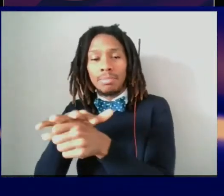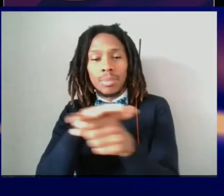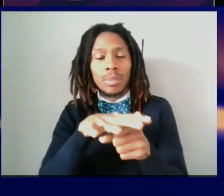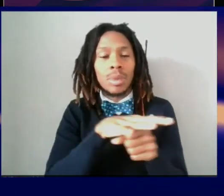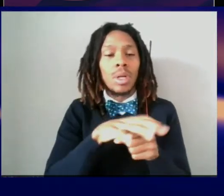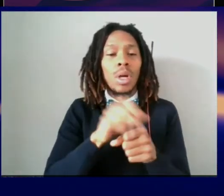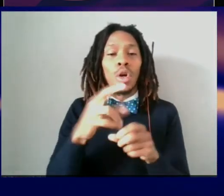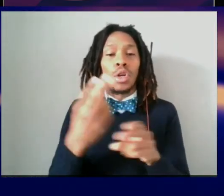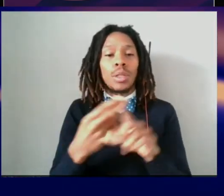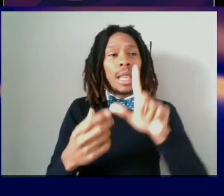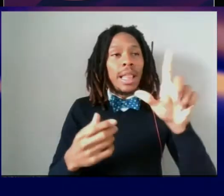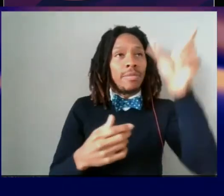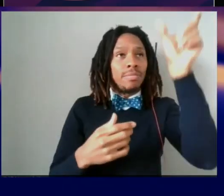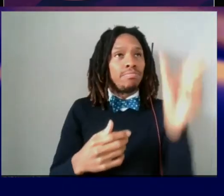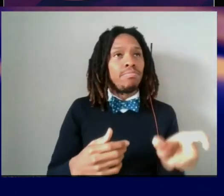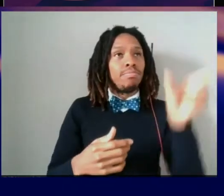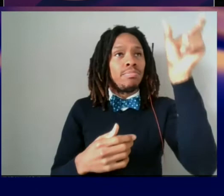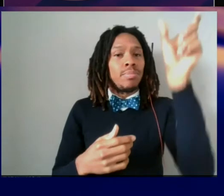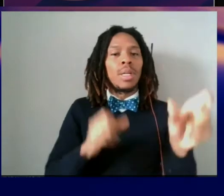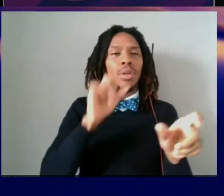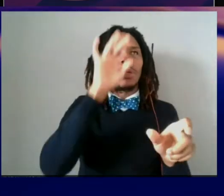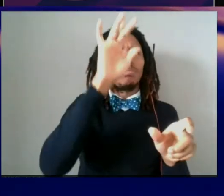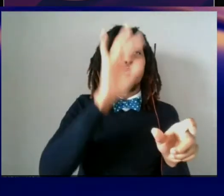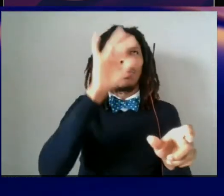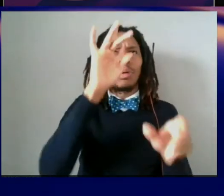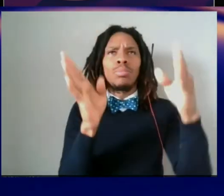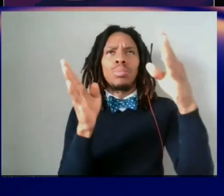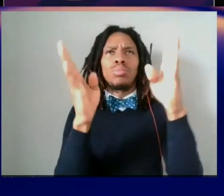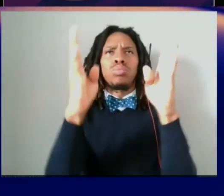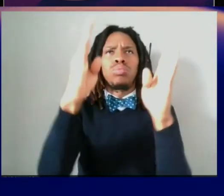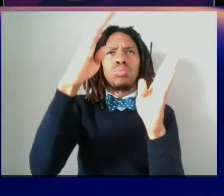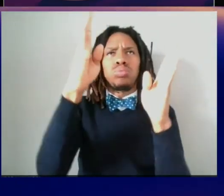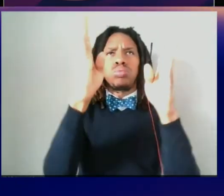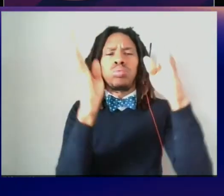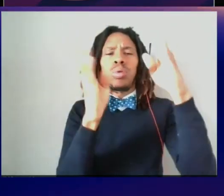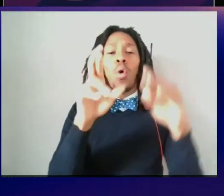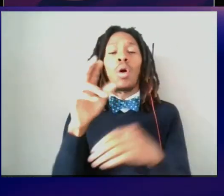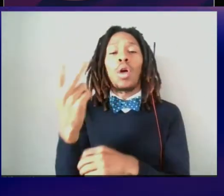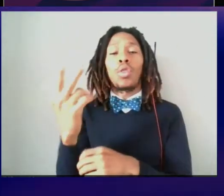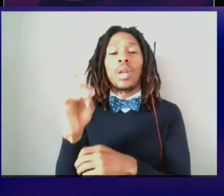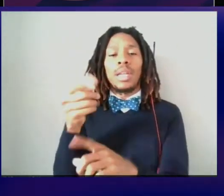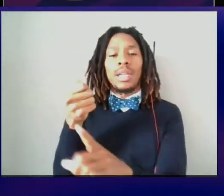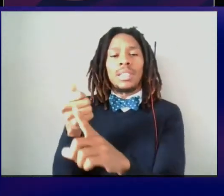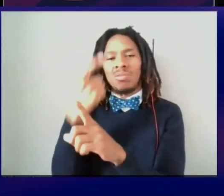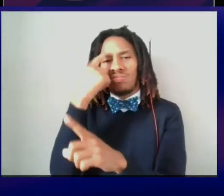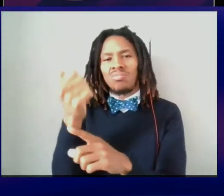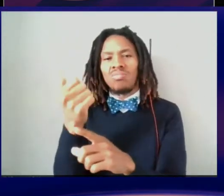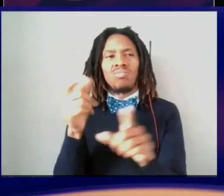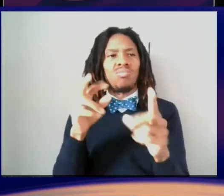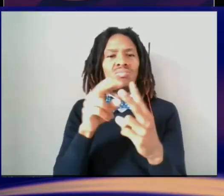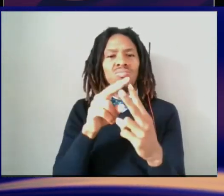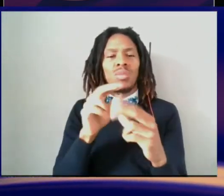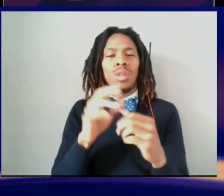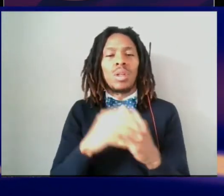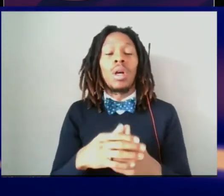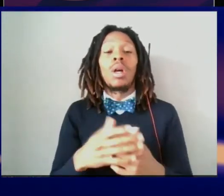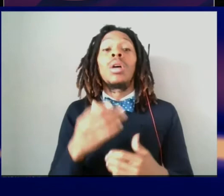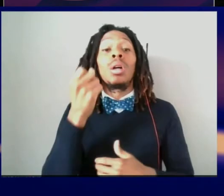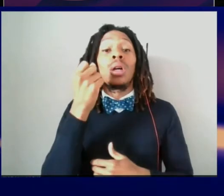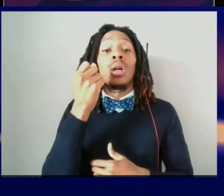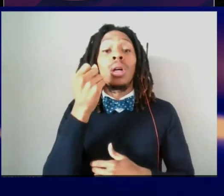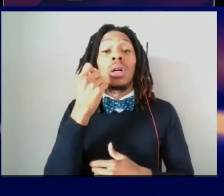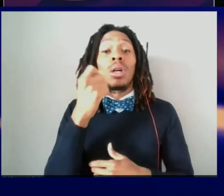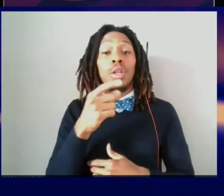left-hand side panel to navigate the scene, or the 3D itself. And what that does is, and you'll see